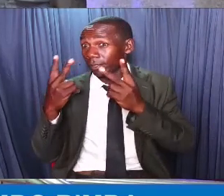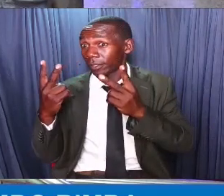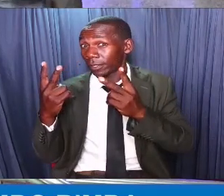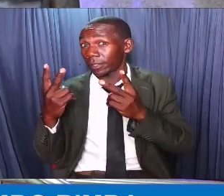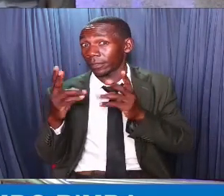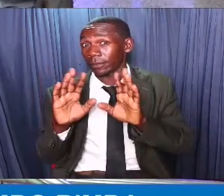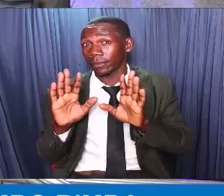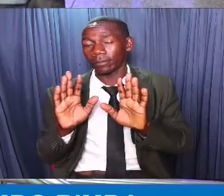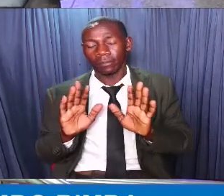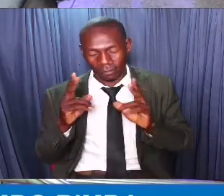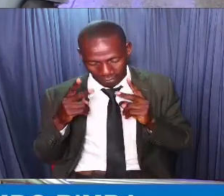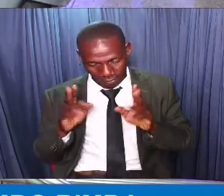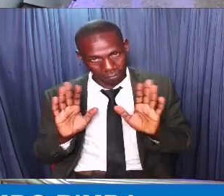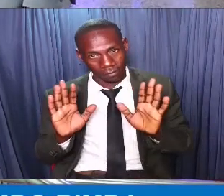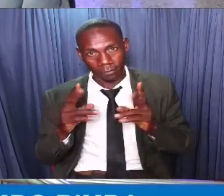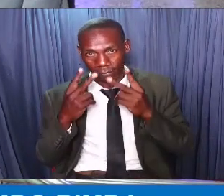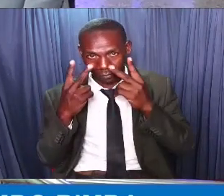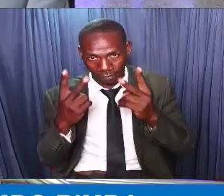Look at me. Don't face down.